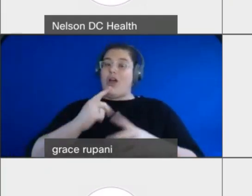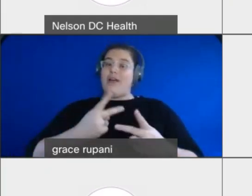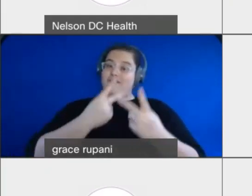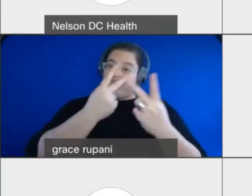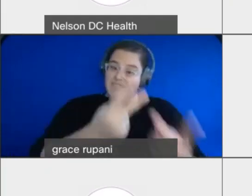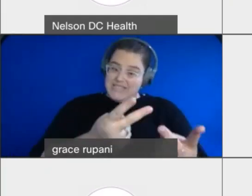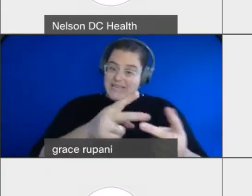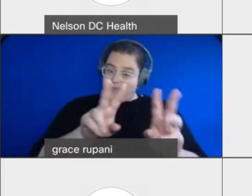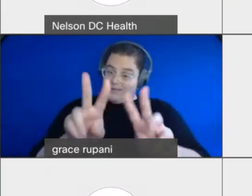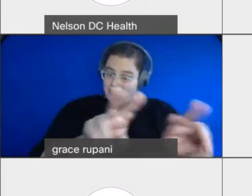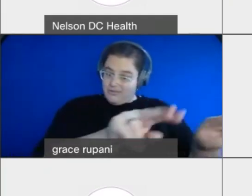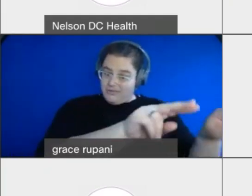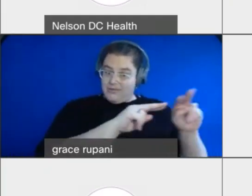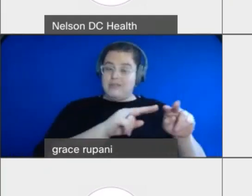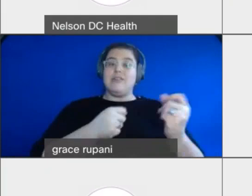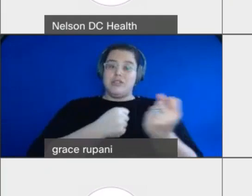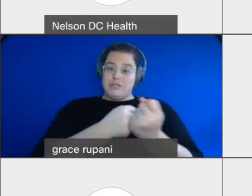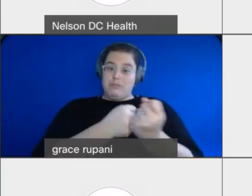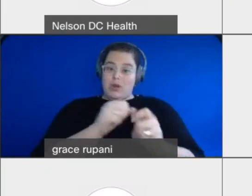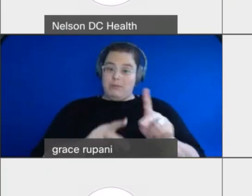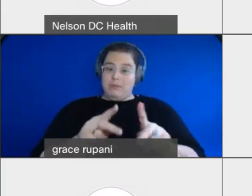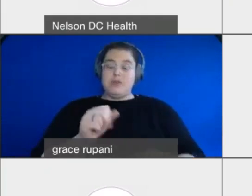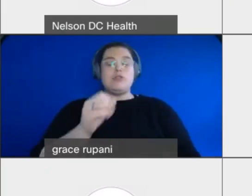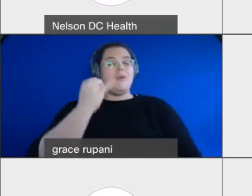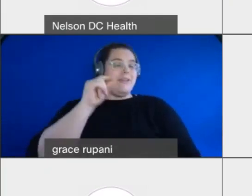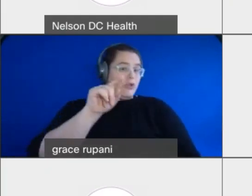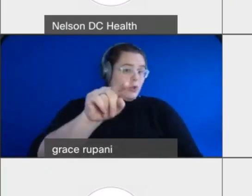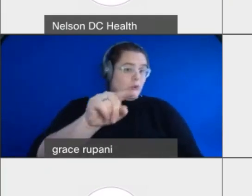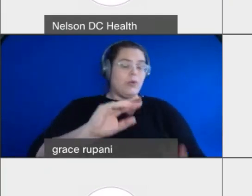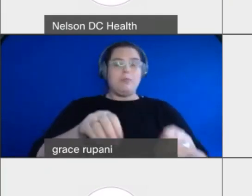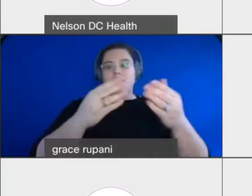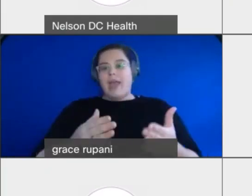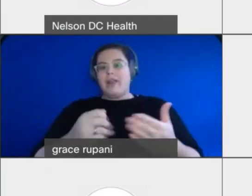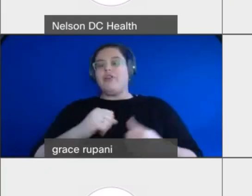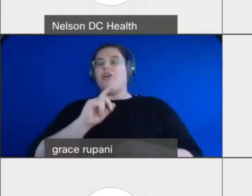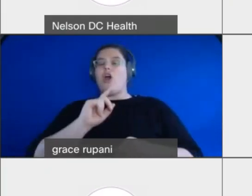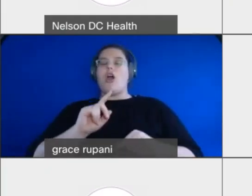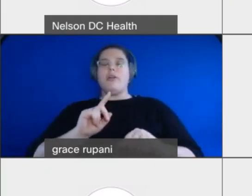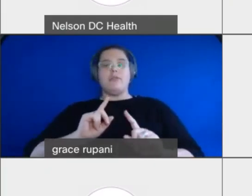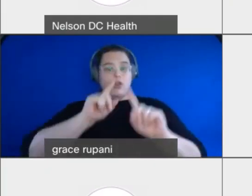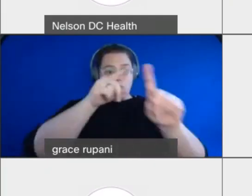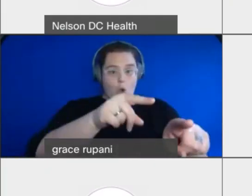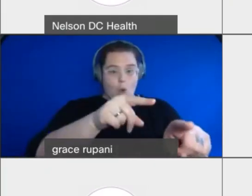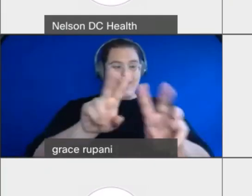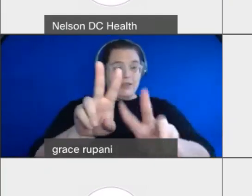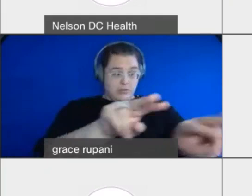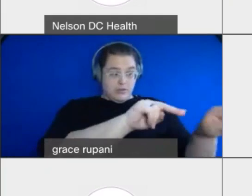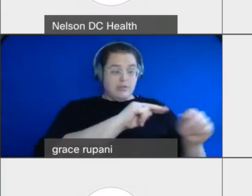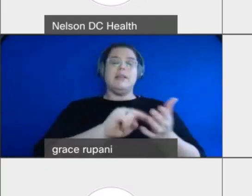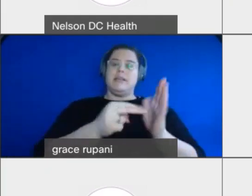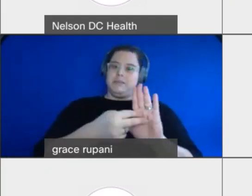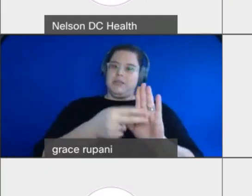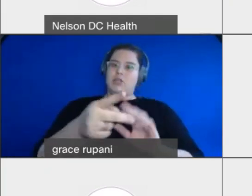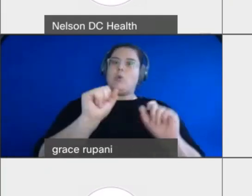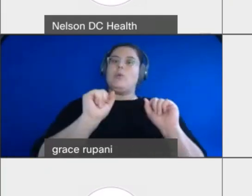So if you as a provider are going out into the home, then you also would be included in those people who are